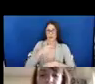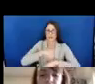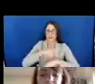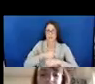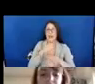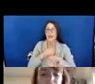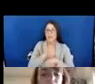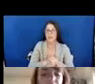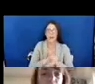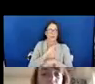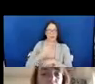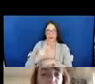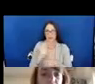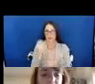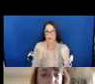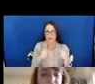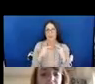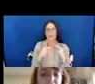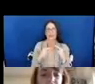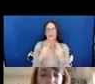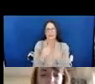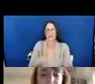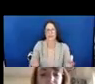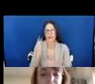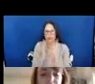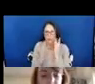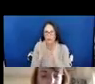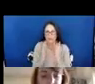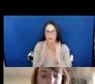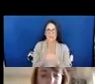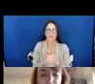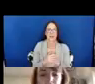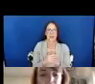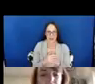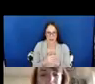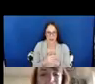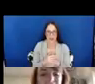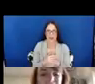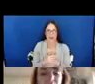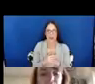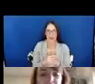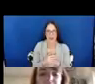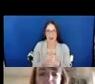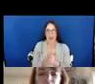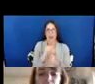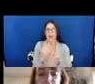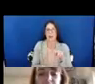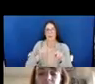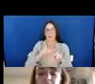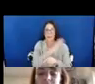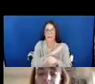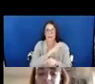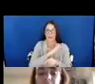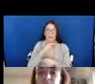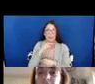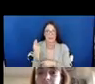restrictions, resource shortages, and increased clinical risk of